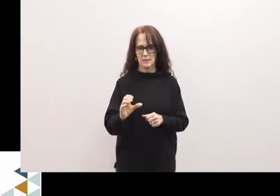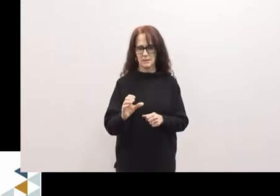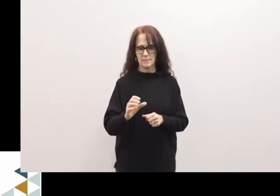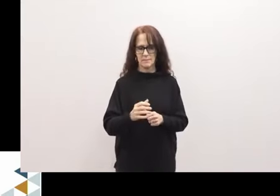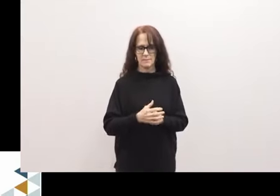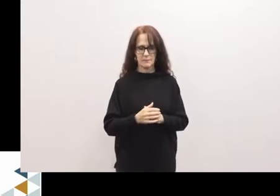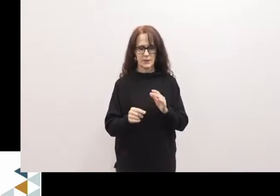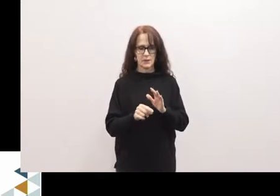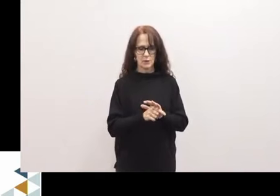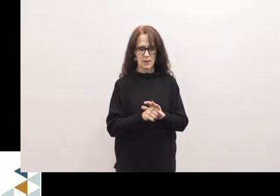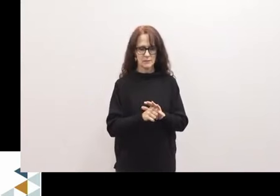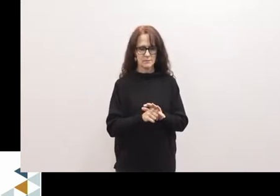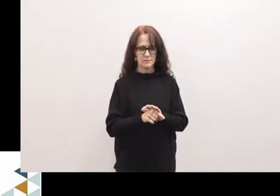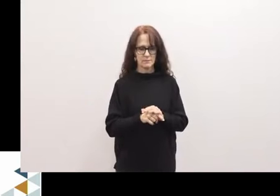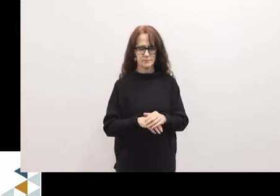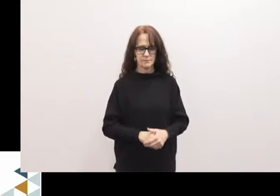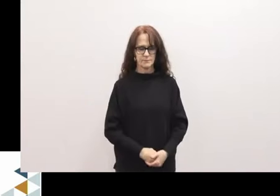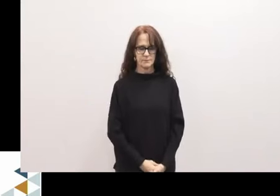grade rating.